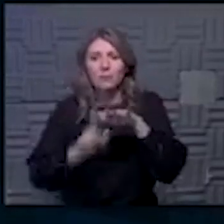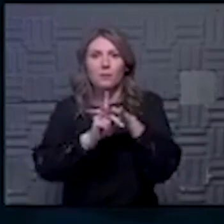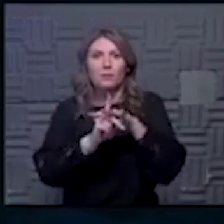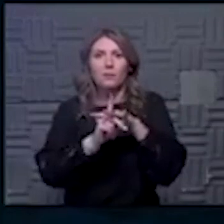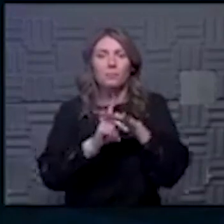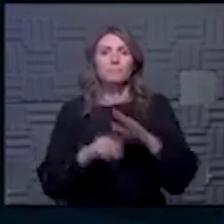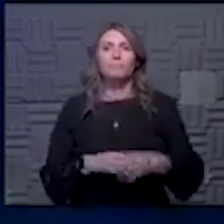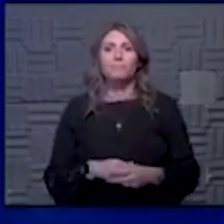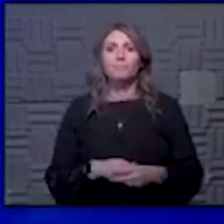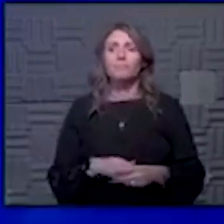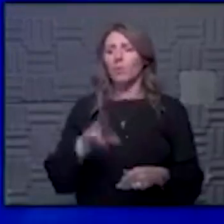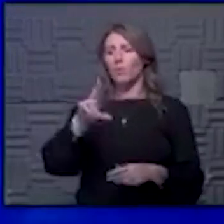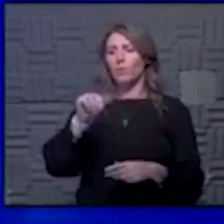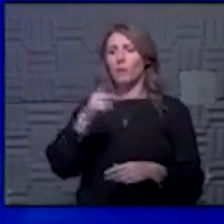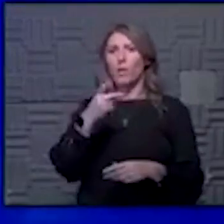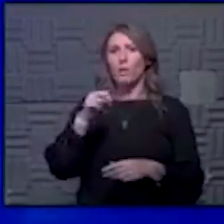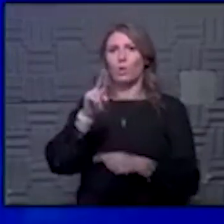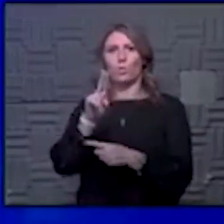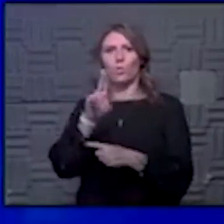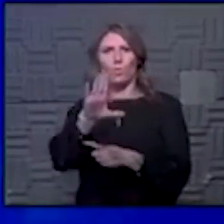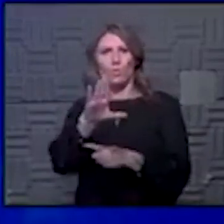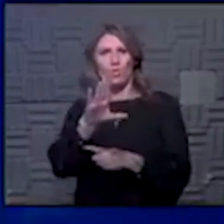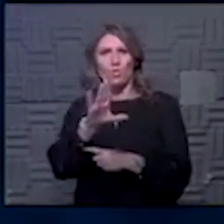Yeah. Raghu, what's your sense?